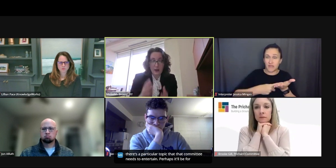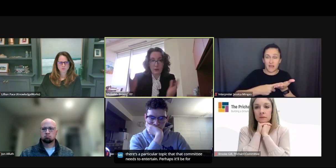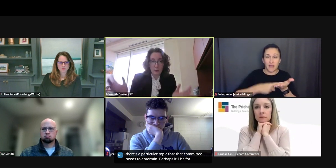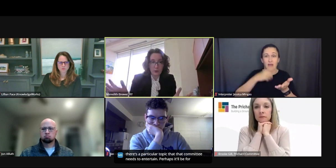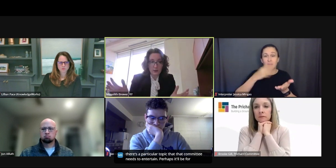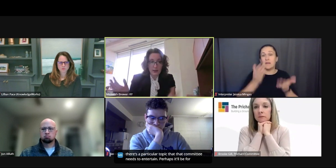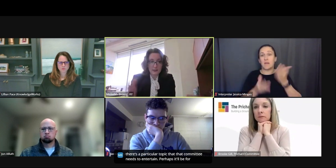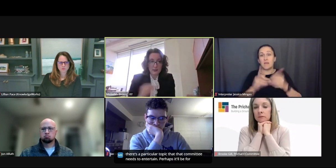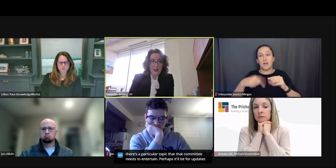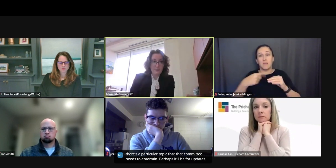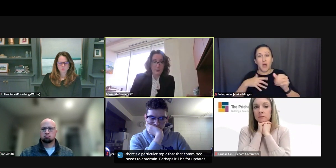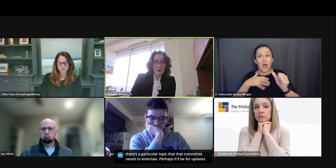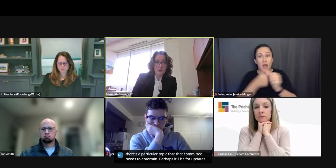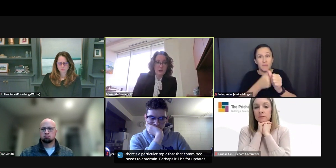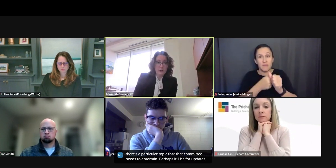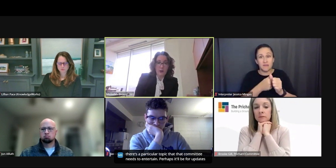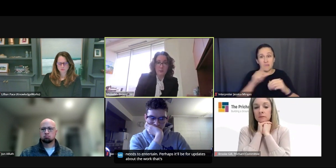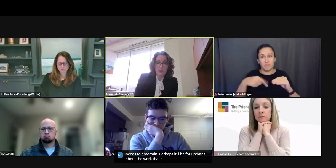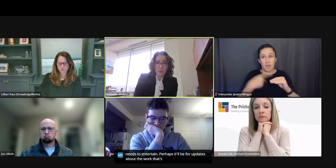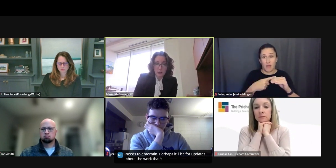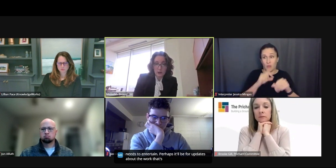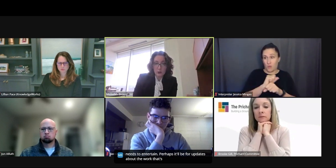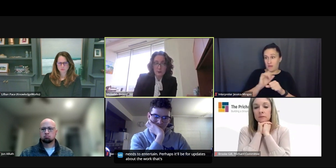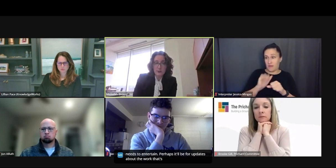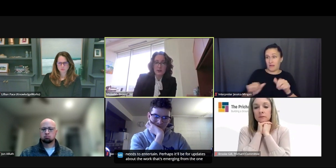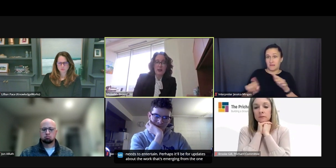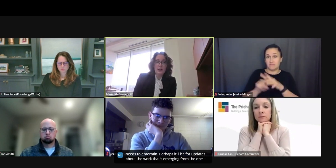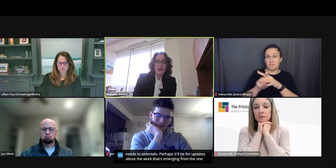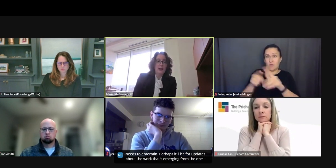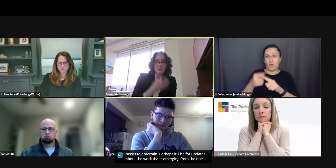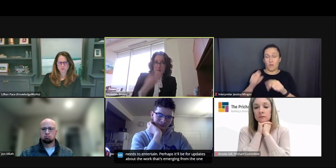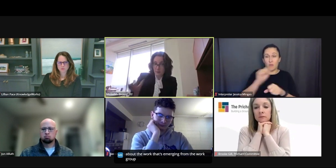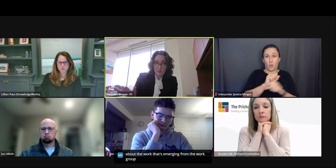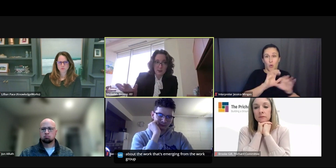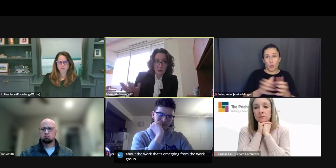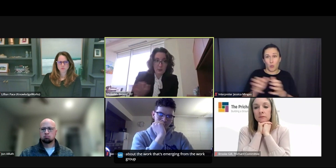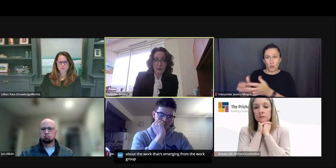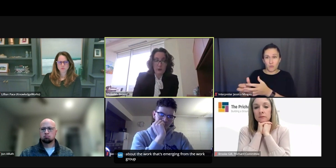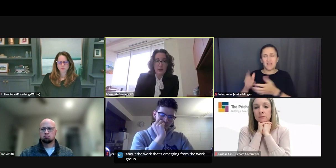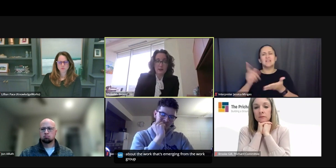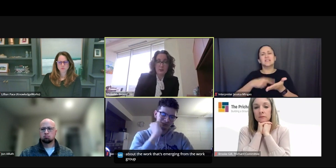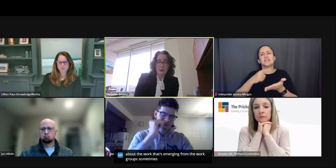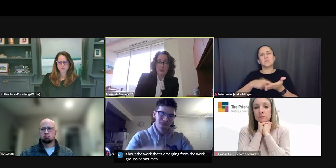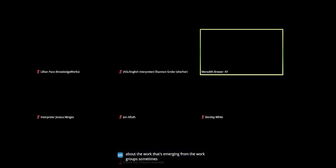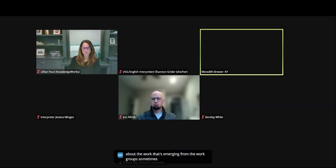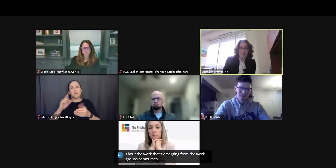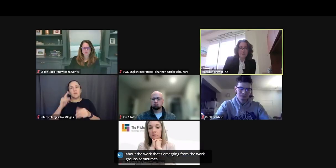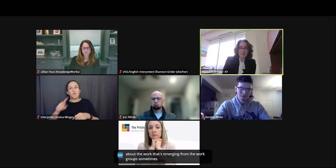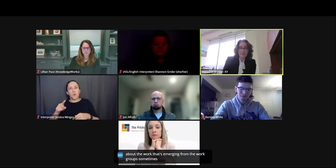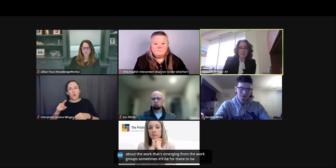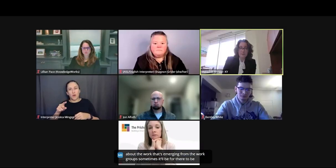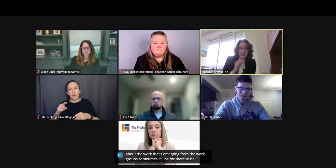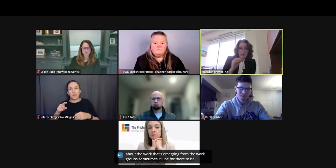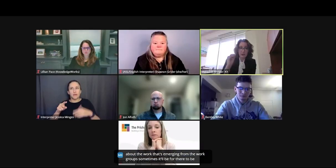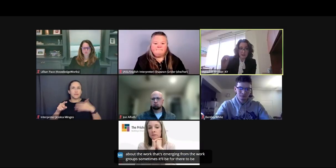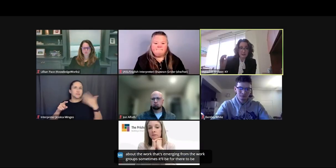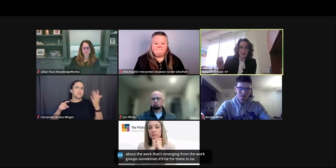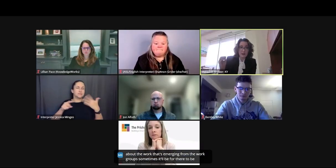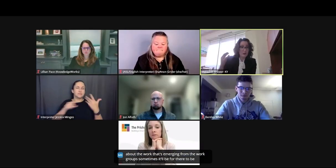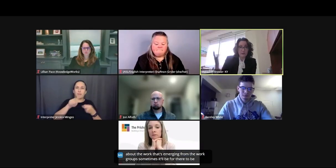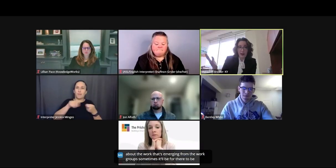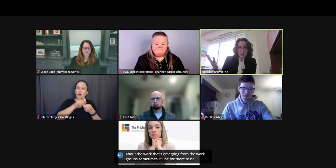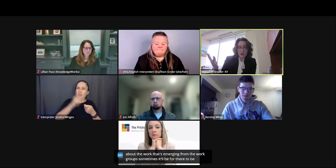updates about the work that's emerging from the work groups. Sometimes it'll be for there to be